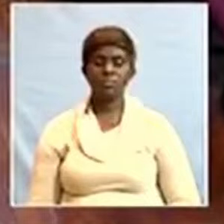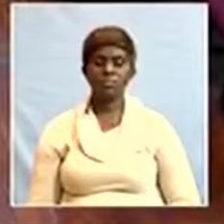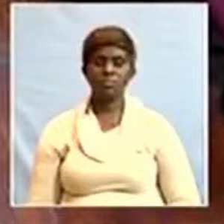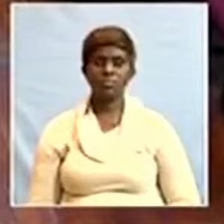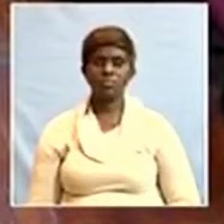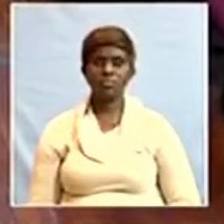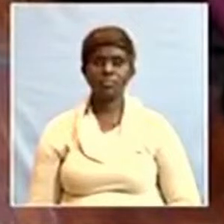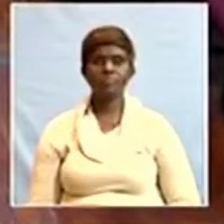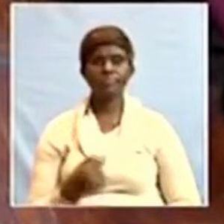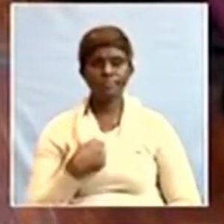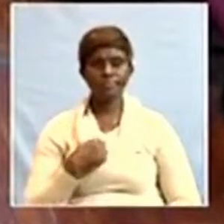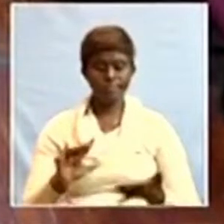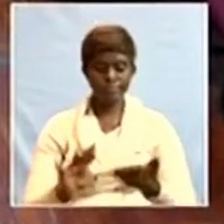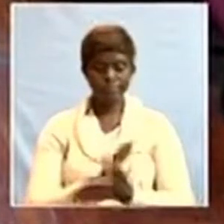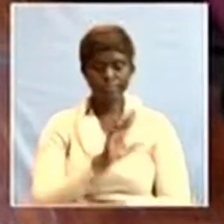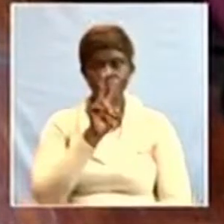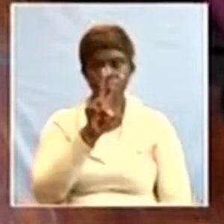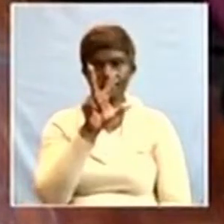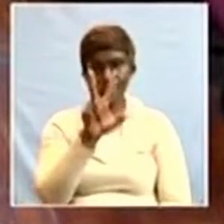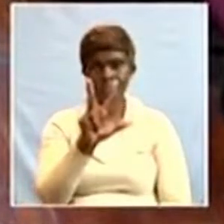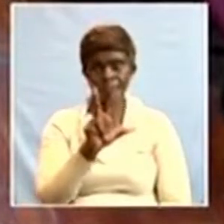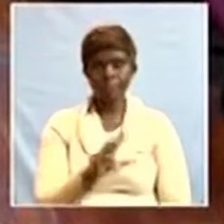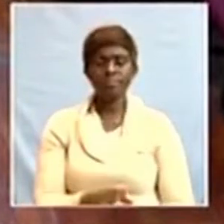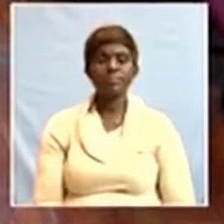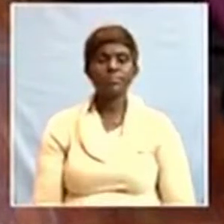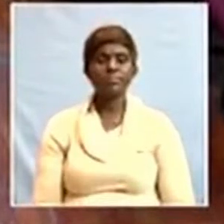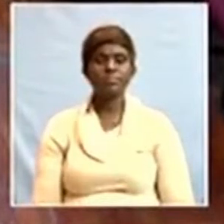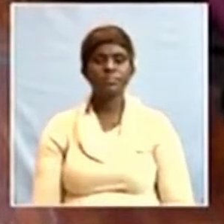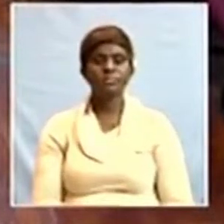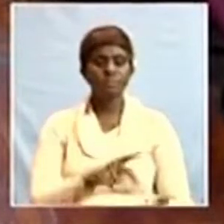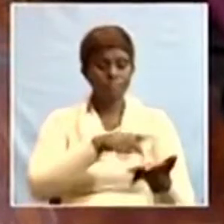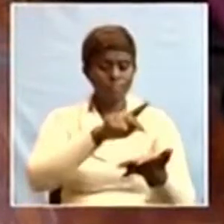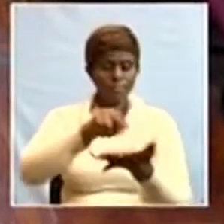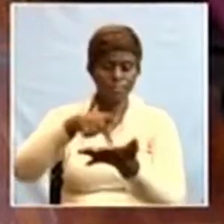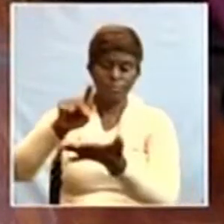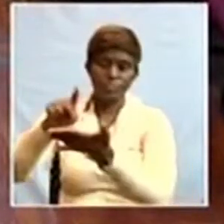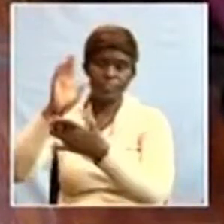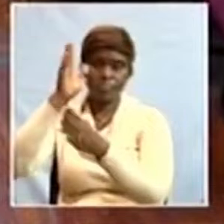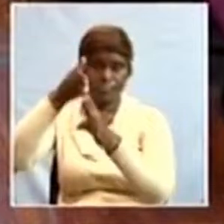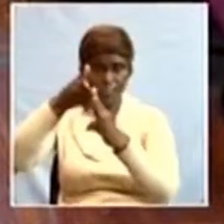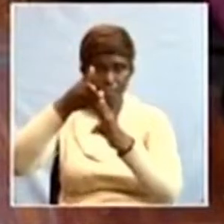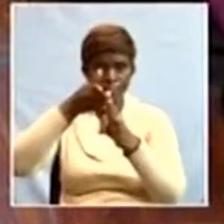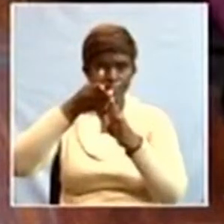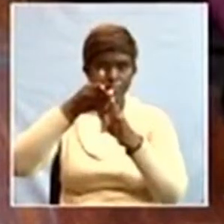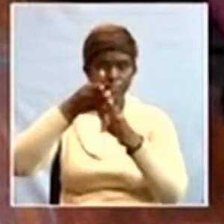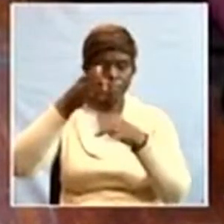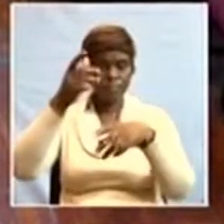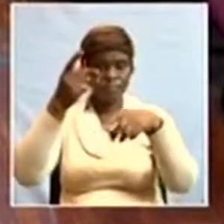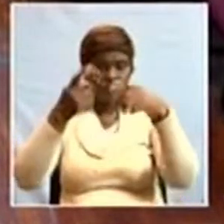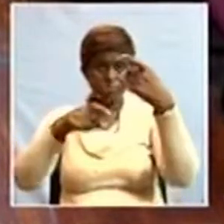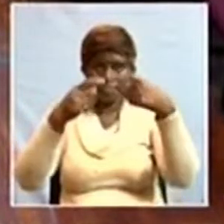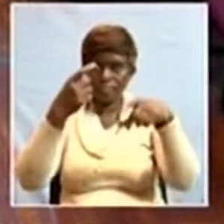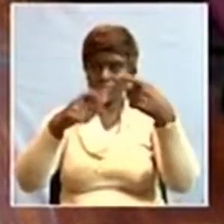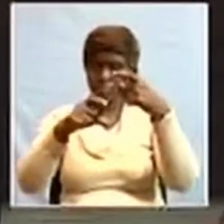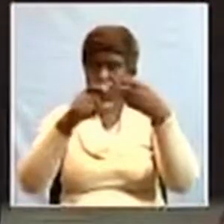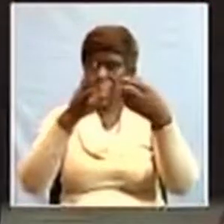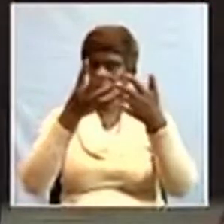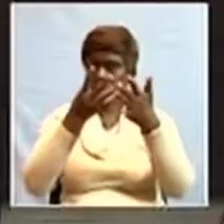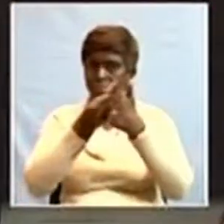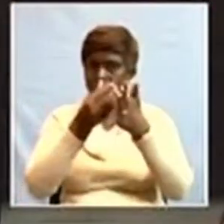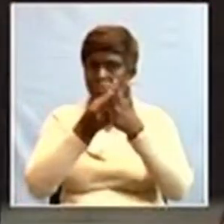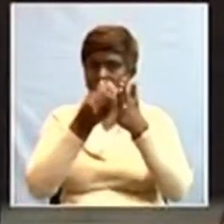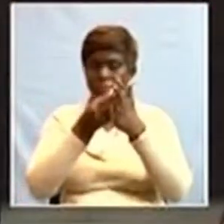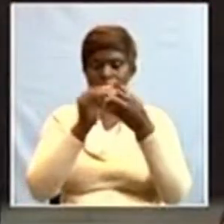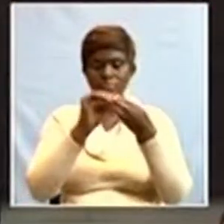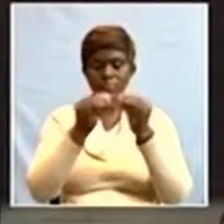I think I'm on page 23. Yeah. Payments made at disability rates to